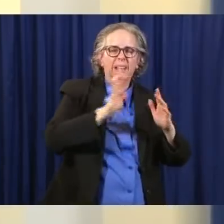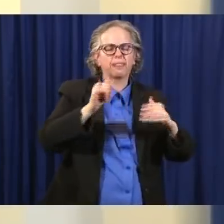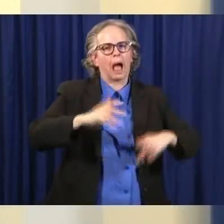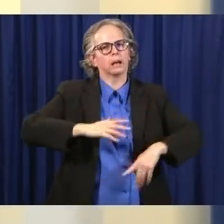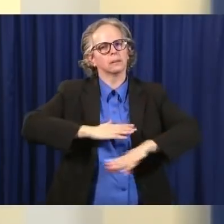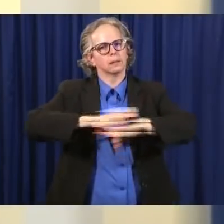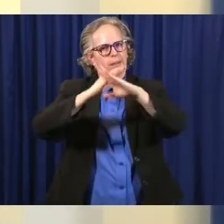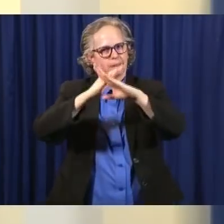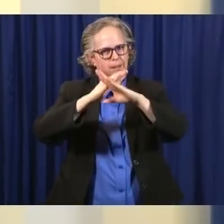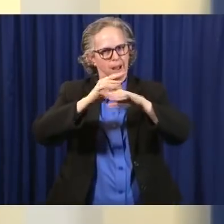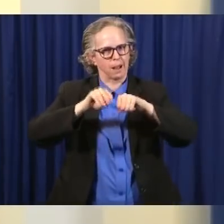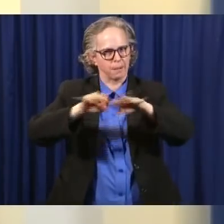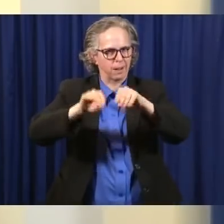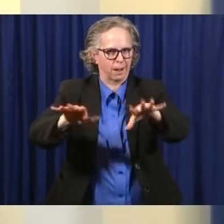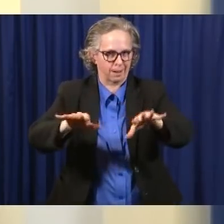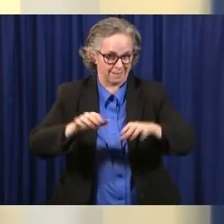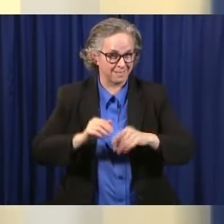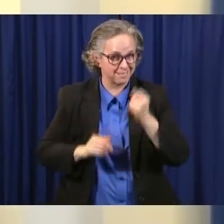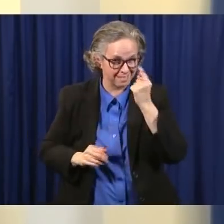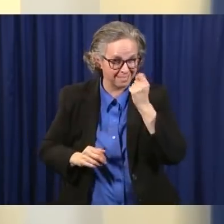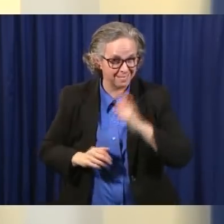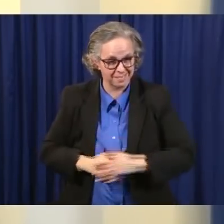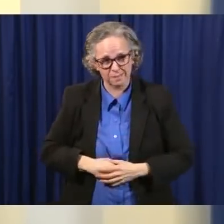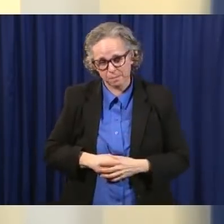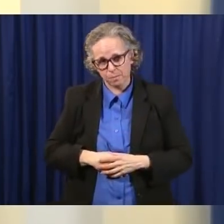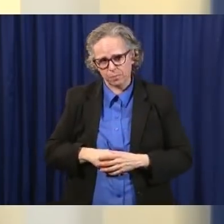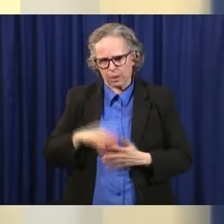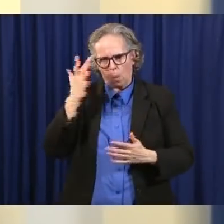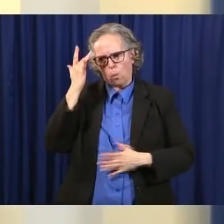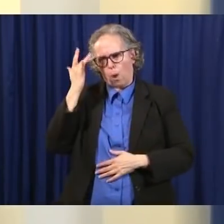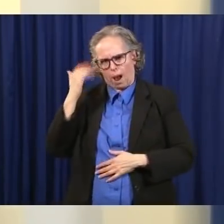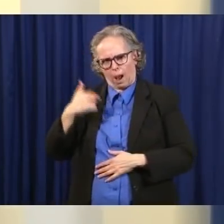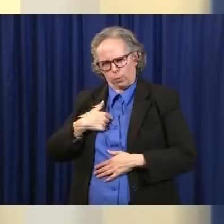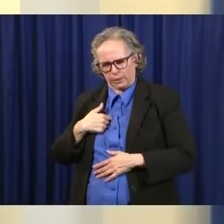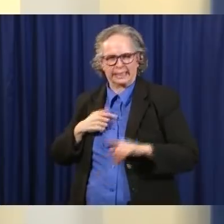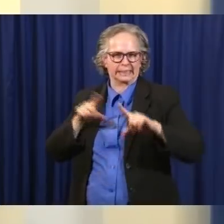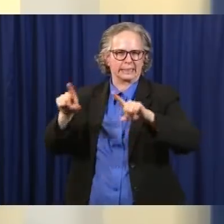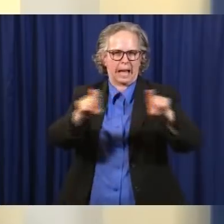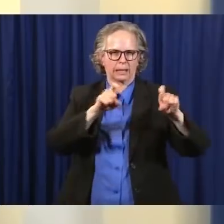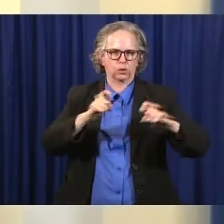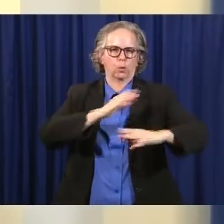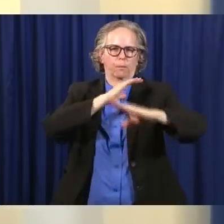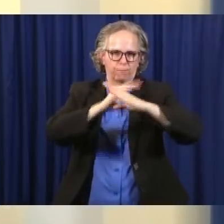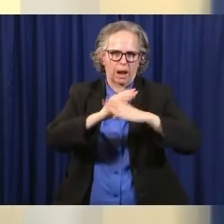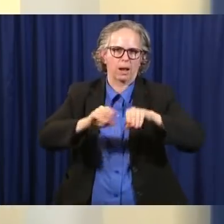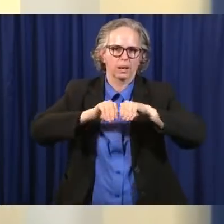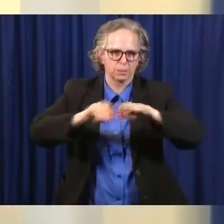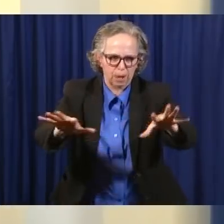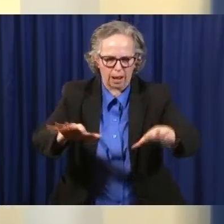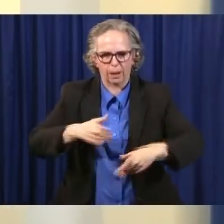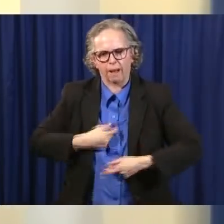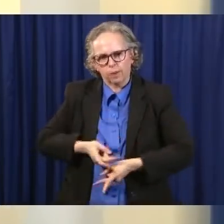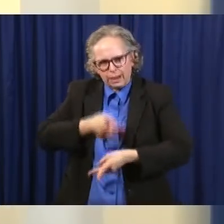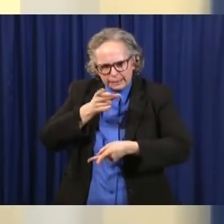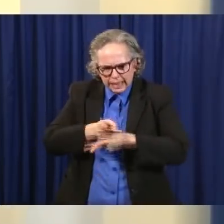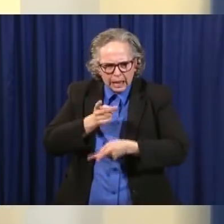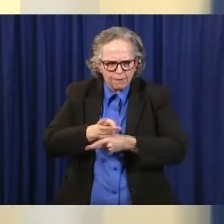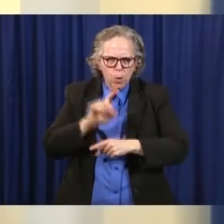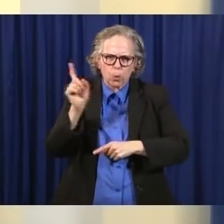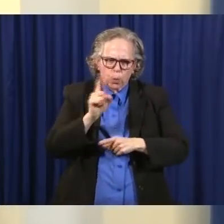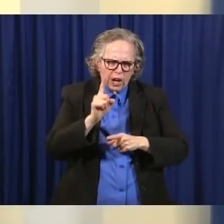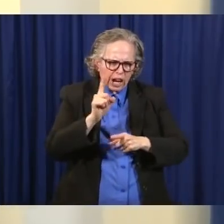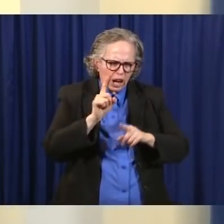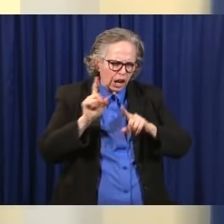The most important thing about testing and why we're using our testing so judiciously is we want to break those chains of